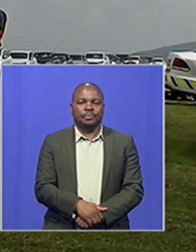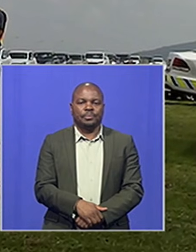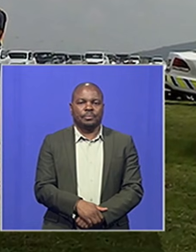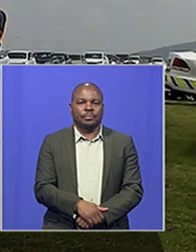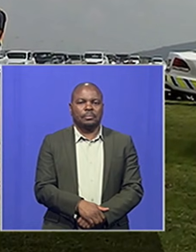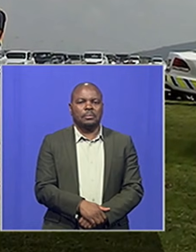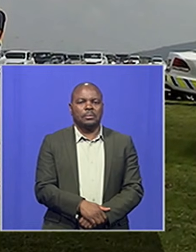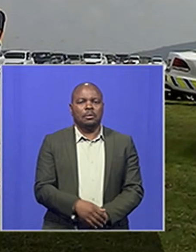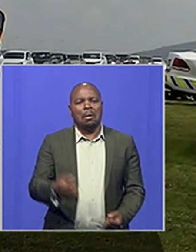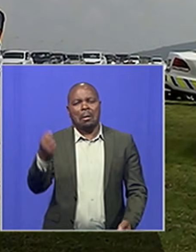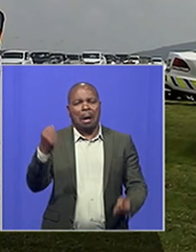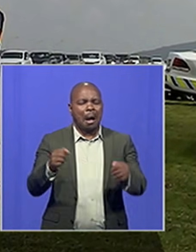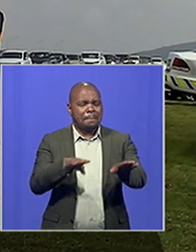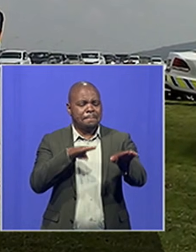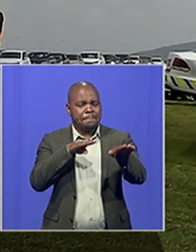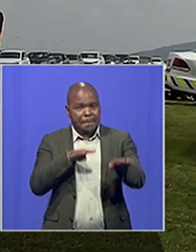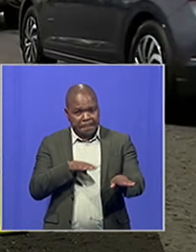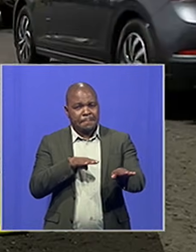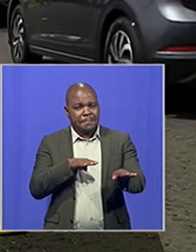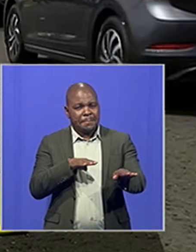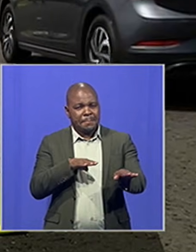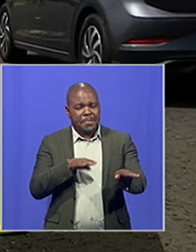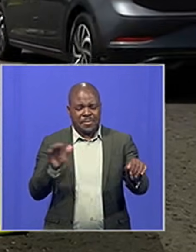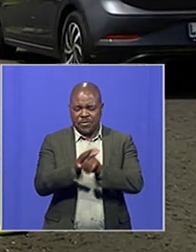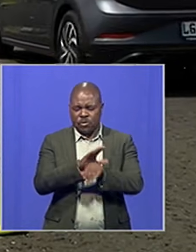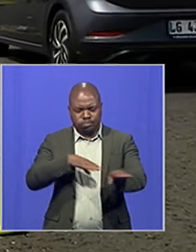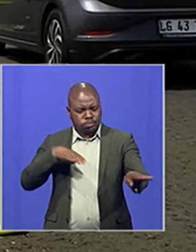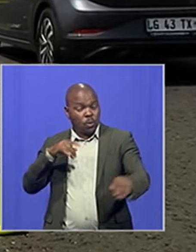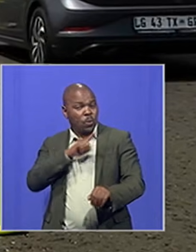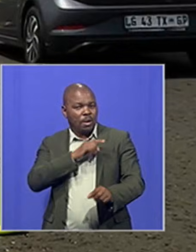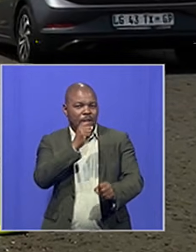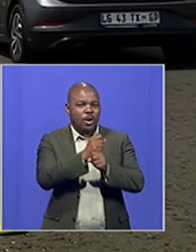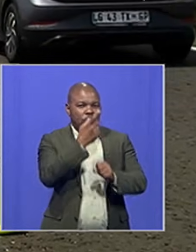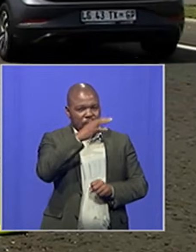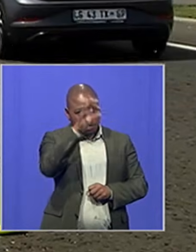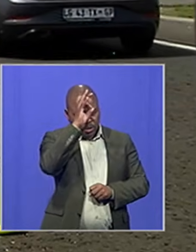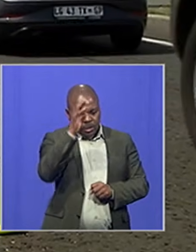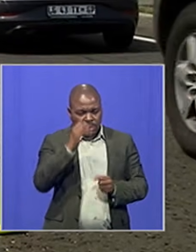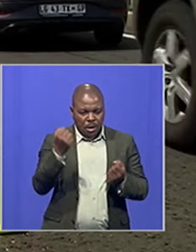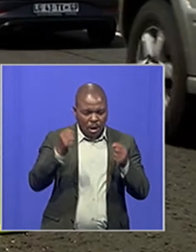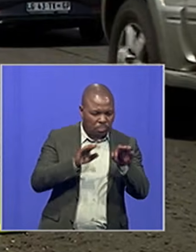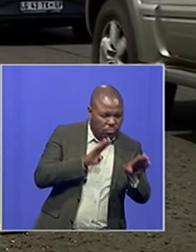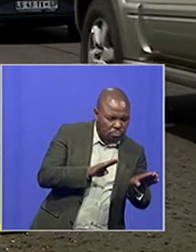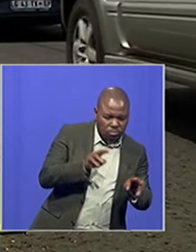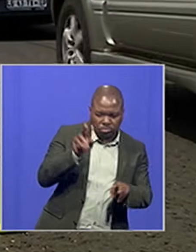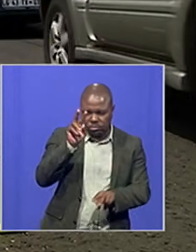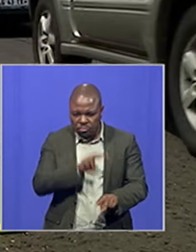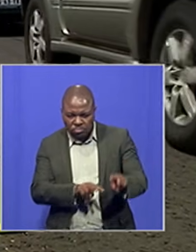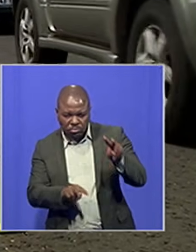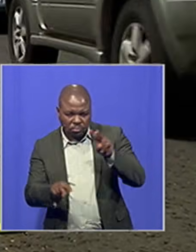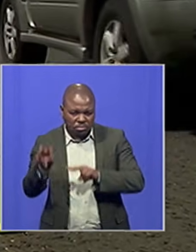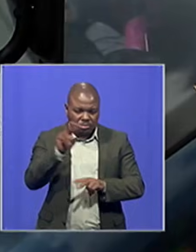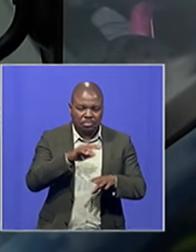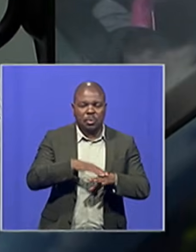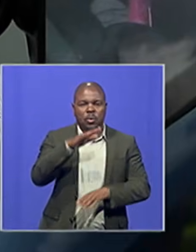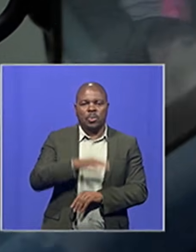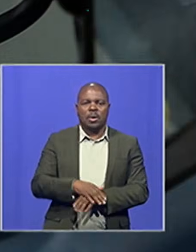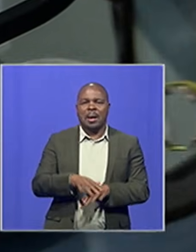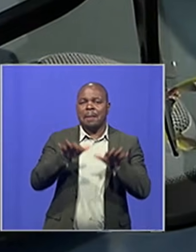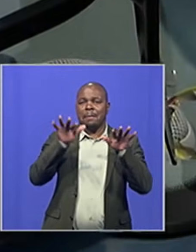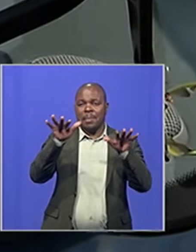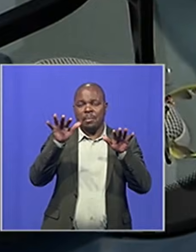Pharakano e ne emitsi fa sepodisi sa Gauteng se ne se le mo letsholong la go emisa le go phuruphusa dijanaga. Diketekete tsa bakgweetsi